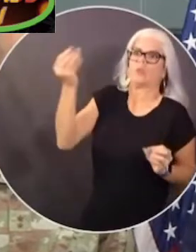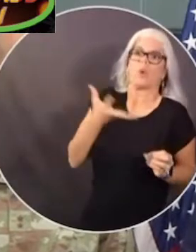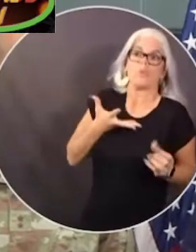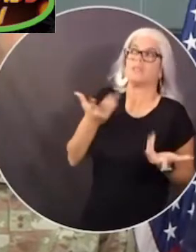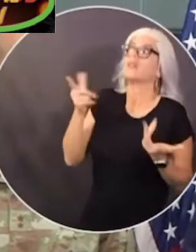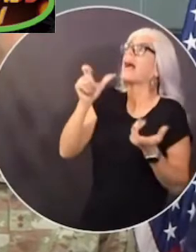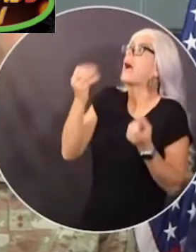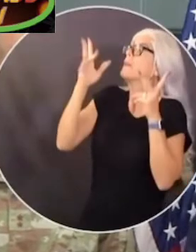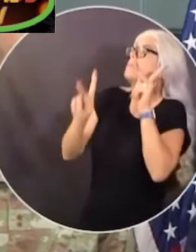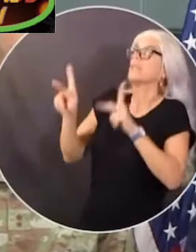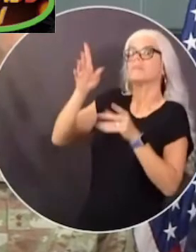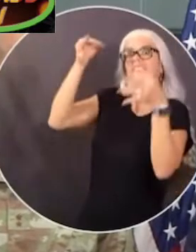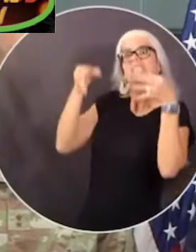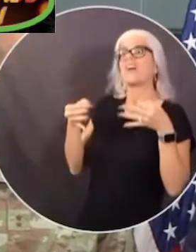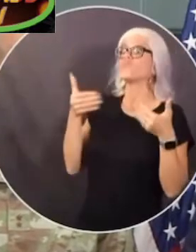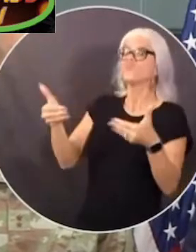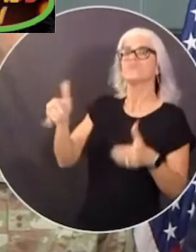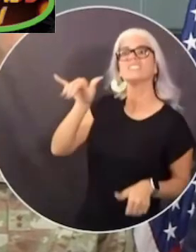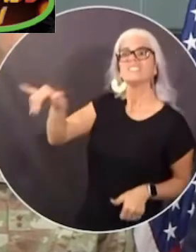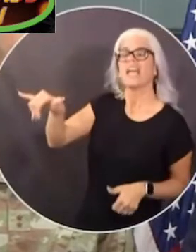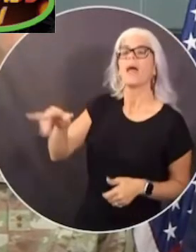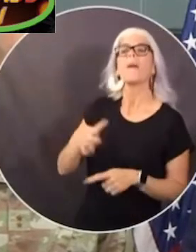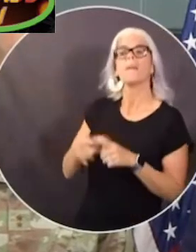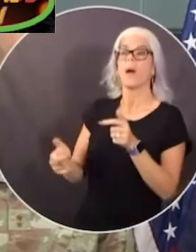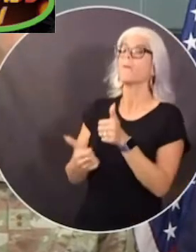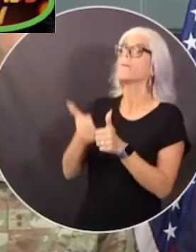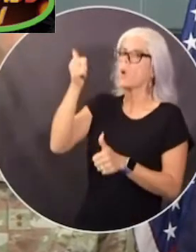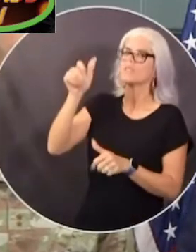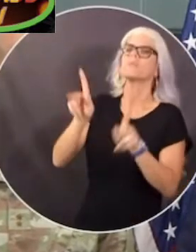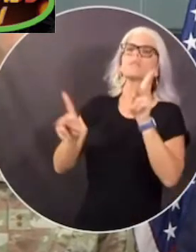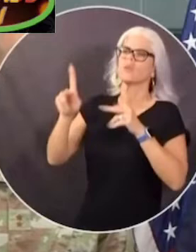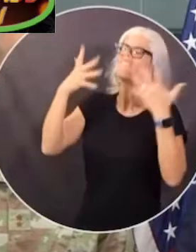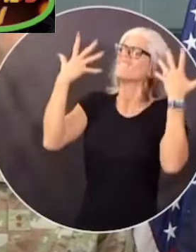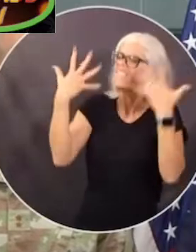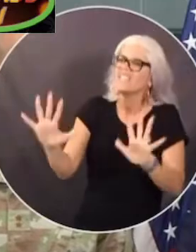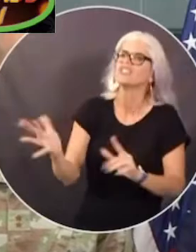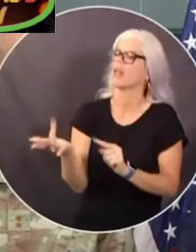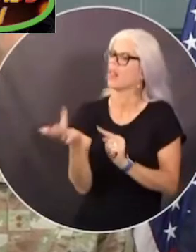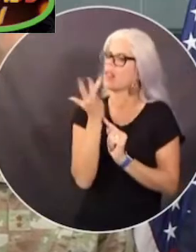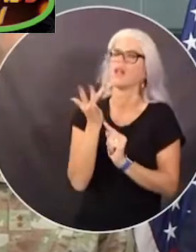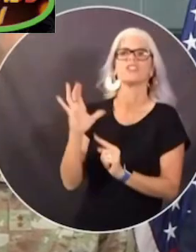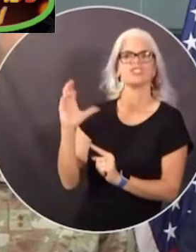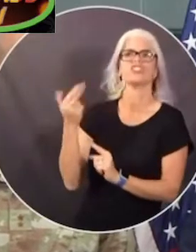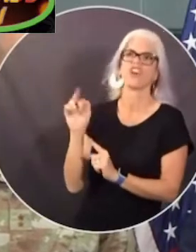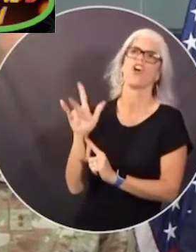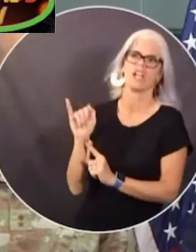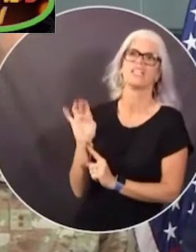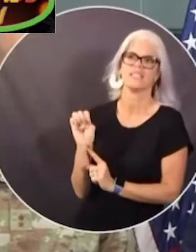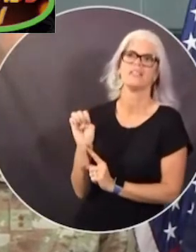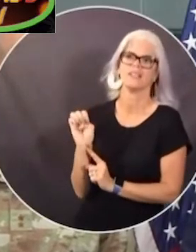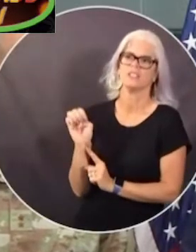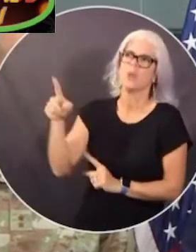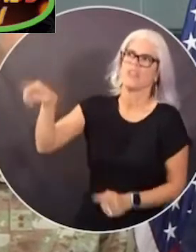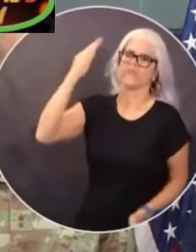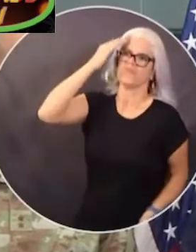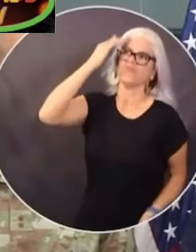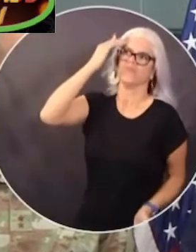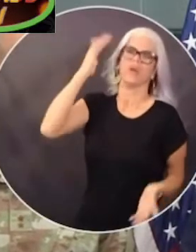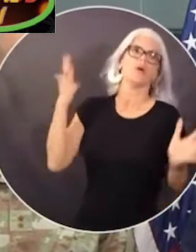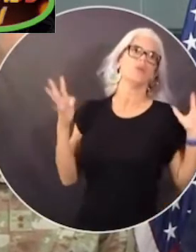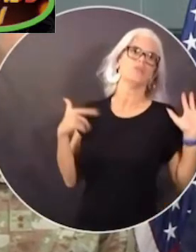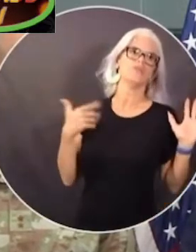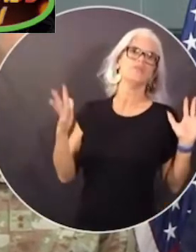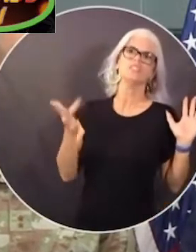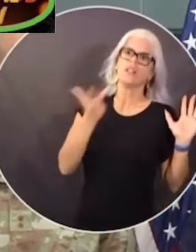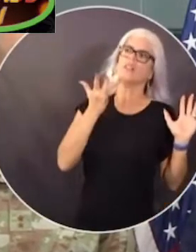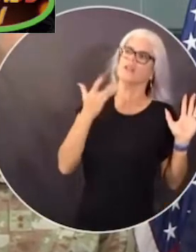went through Charlie, they probably evacuated. Again, Charlie was a fraction of the size of this particular storm,